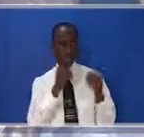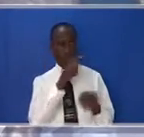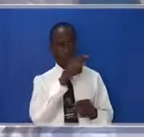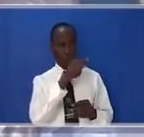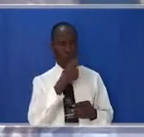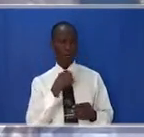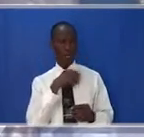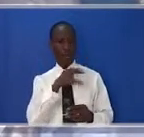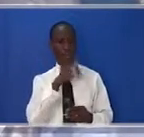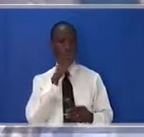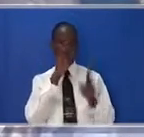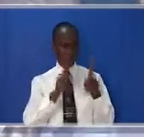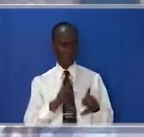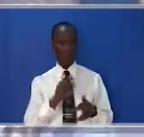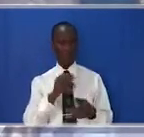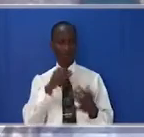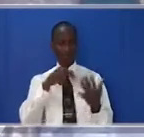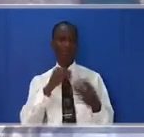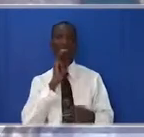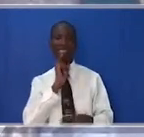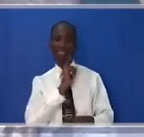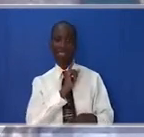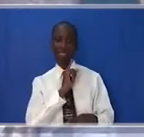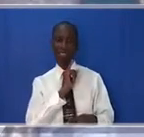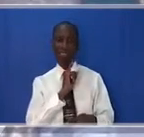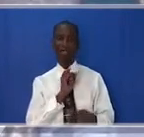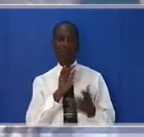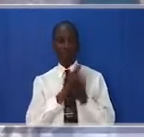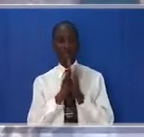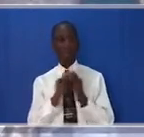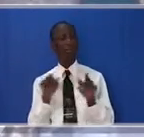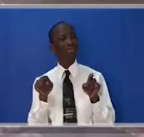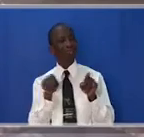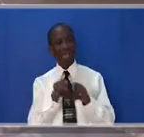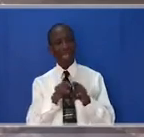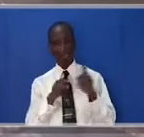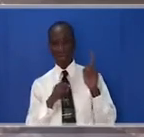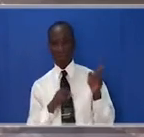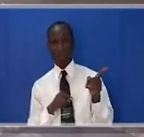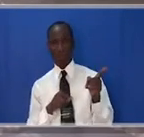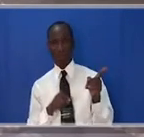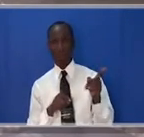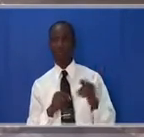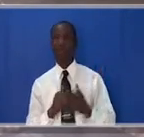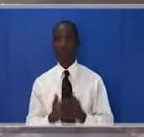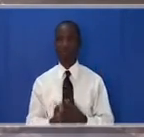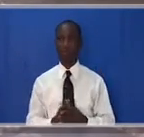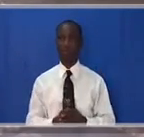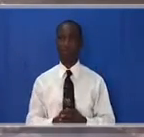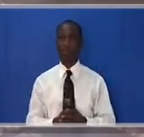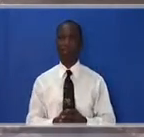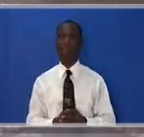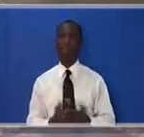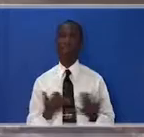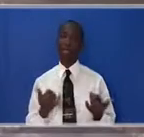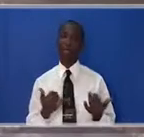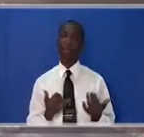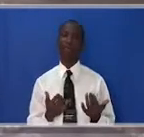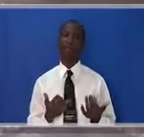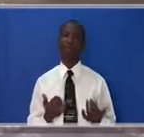that God commanded him. In Malachi chapter 4 and verse 4, the